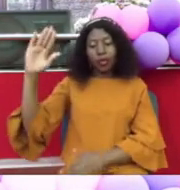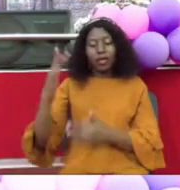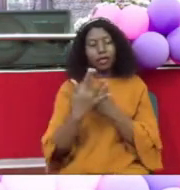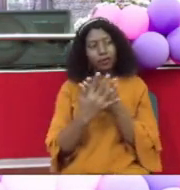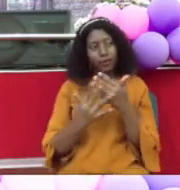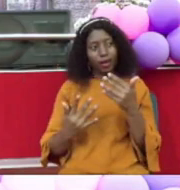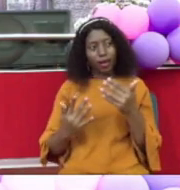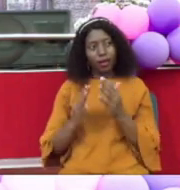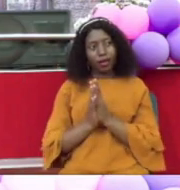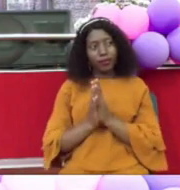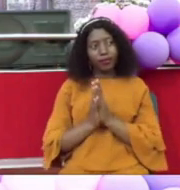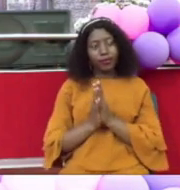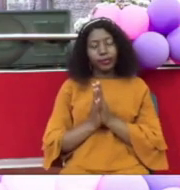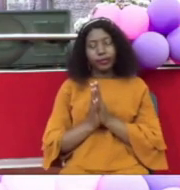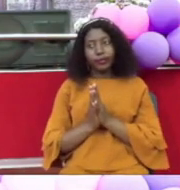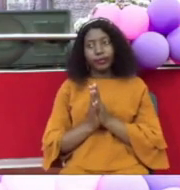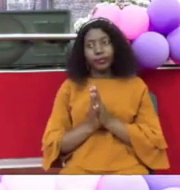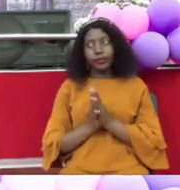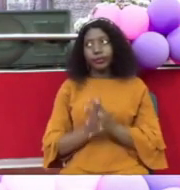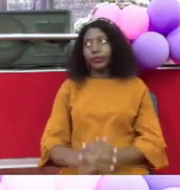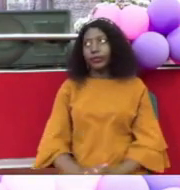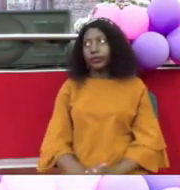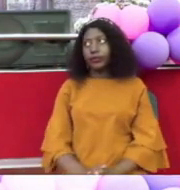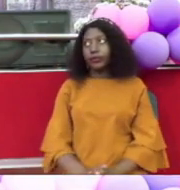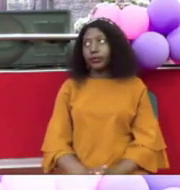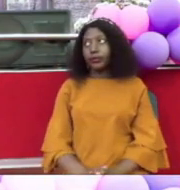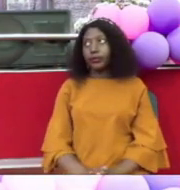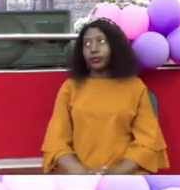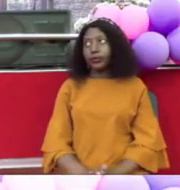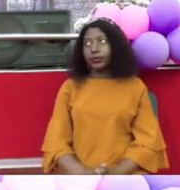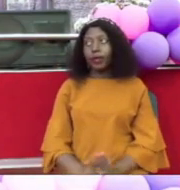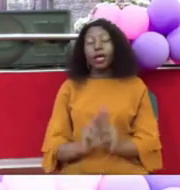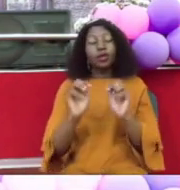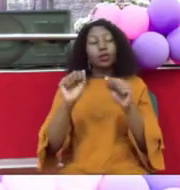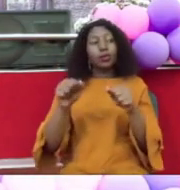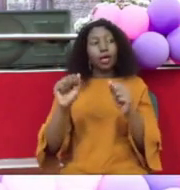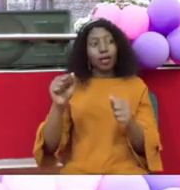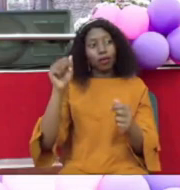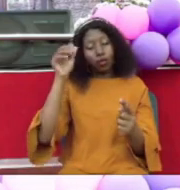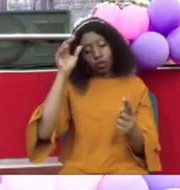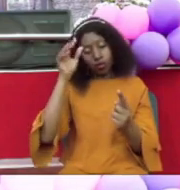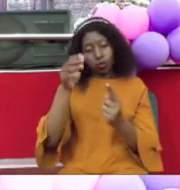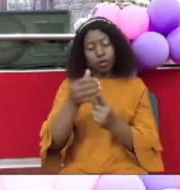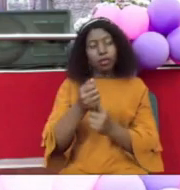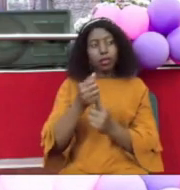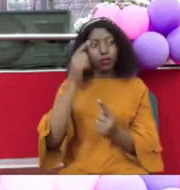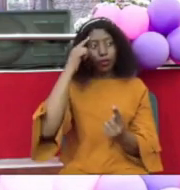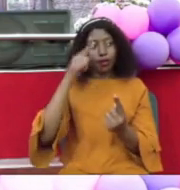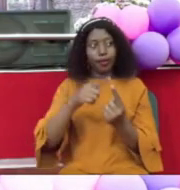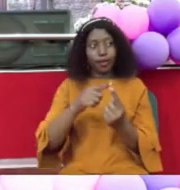kupitia damu yake takatifu. To be able to fulfill a purpose. Ili kwamba ukaweze